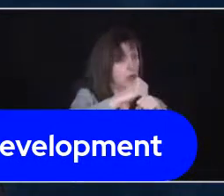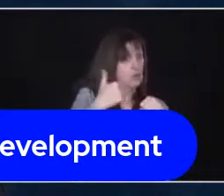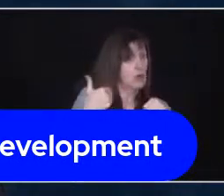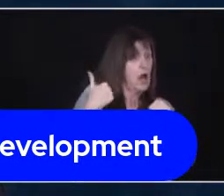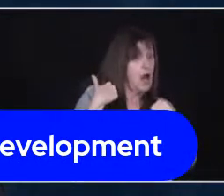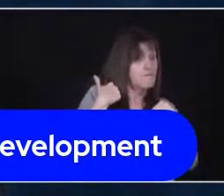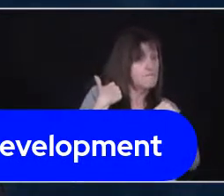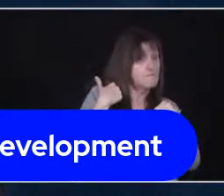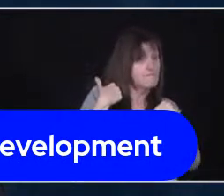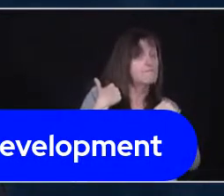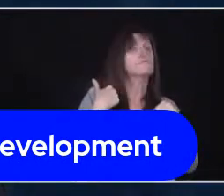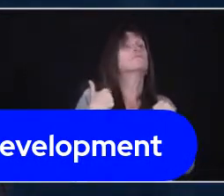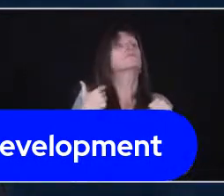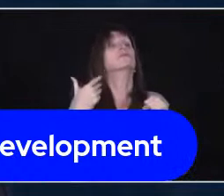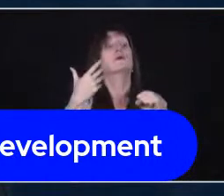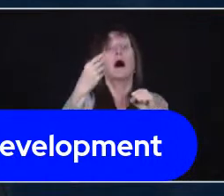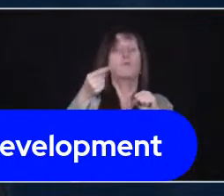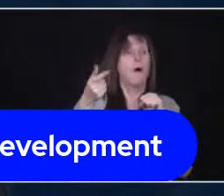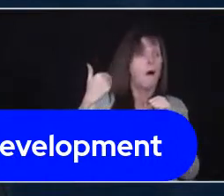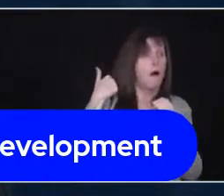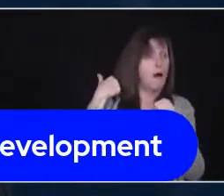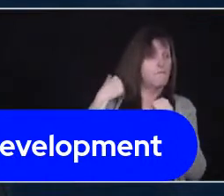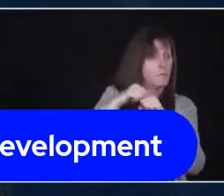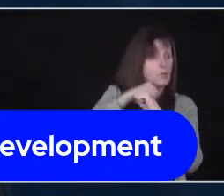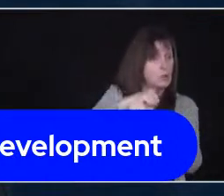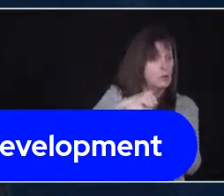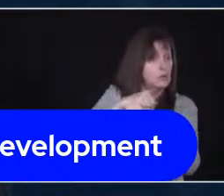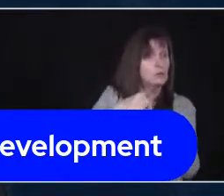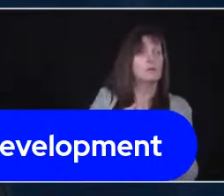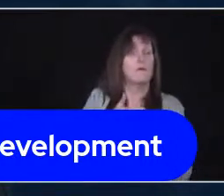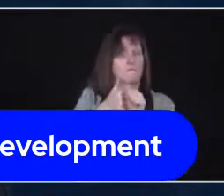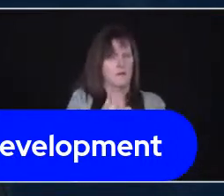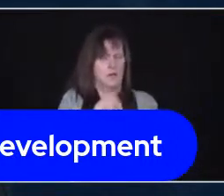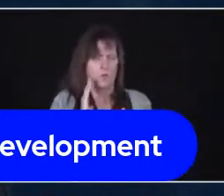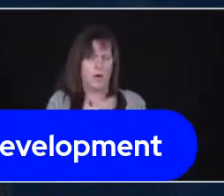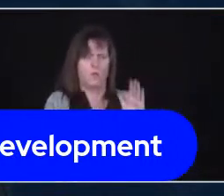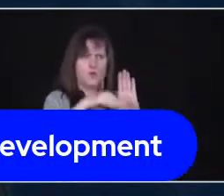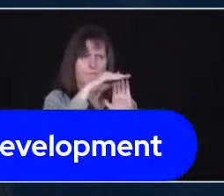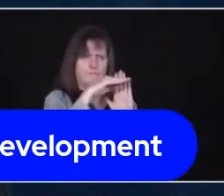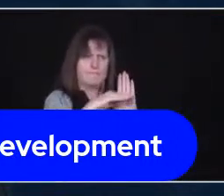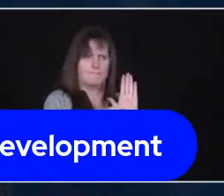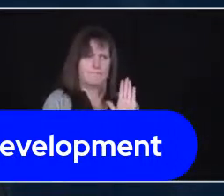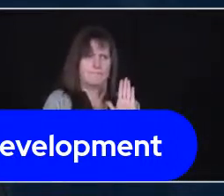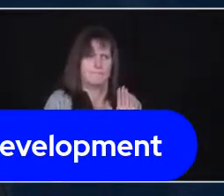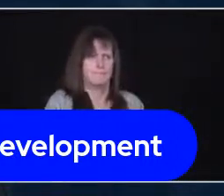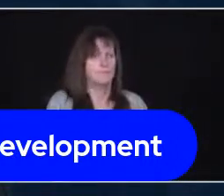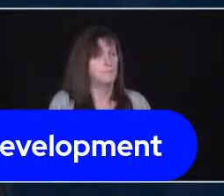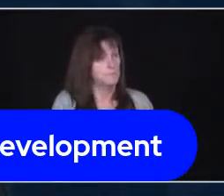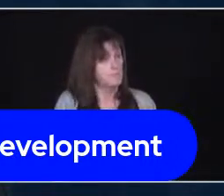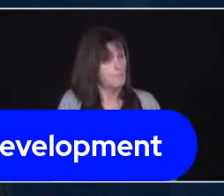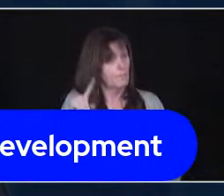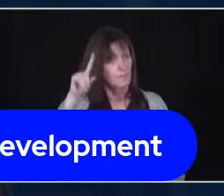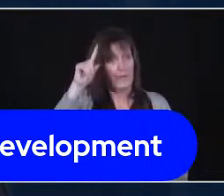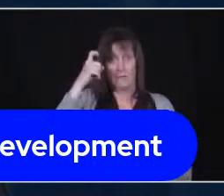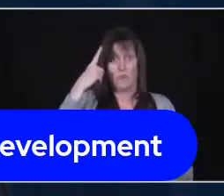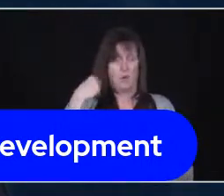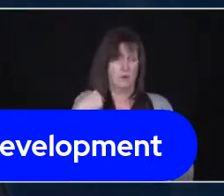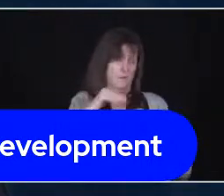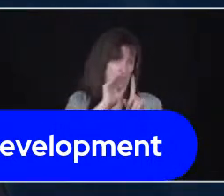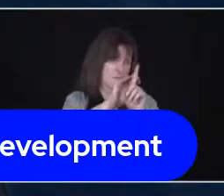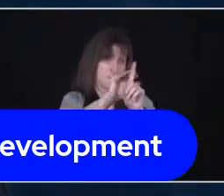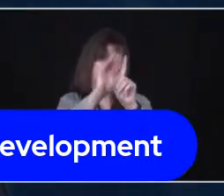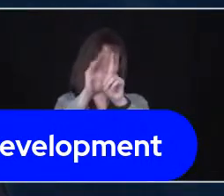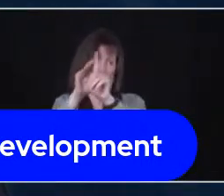safety requirements. I cannot stress enough to employers, if your staff can work from home, they must work from